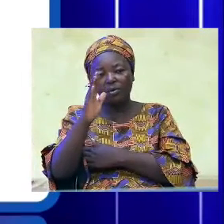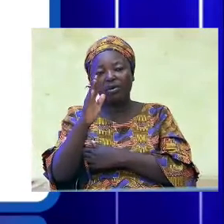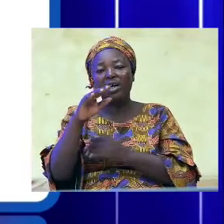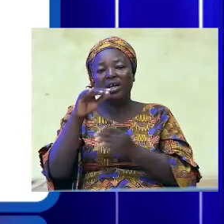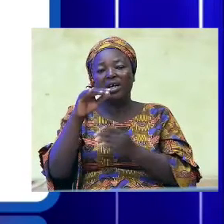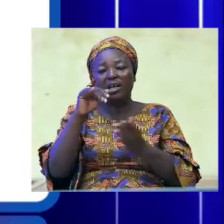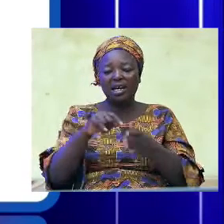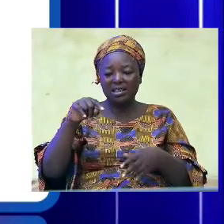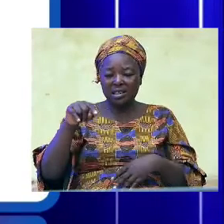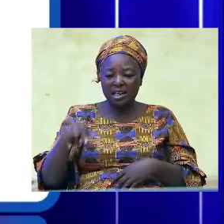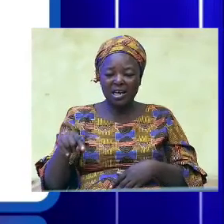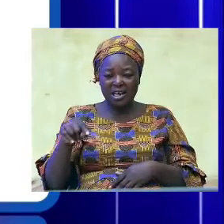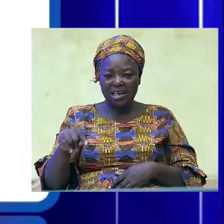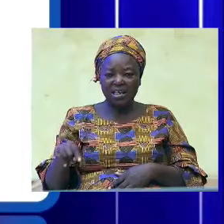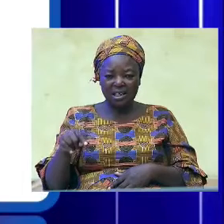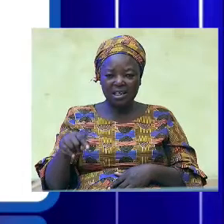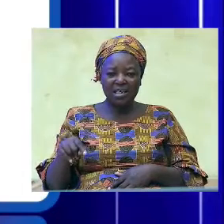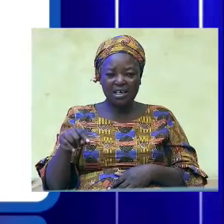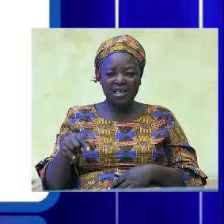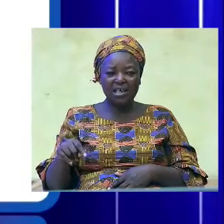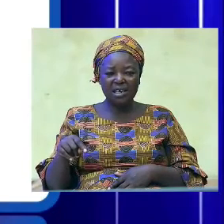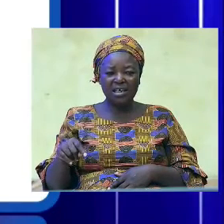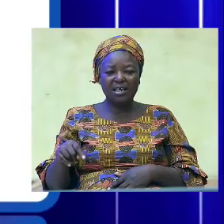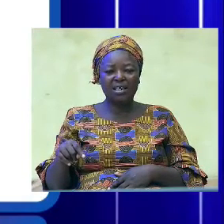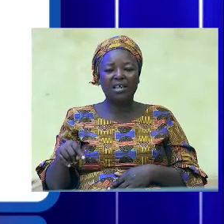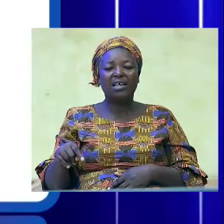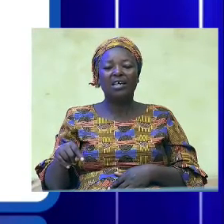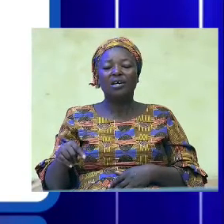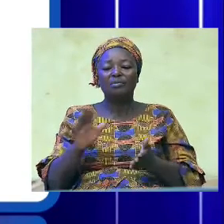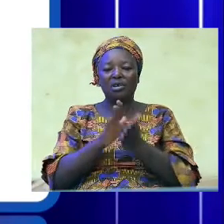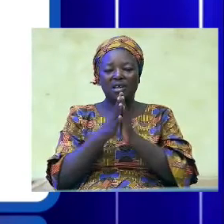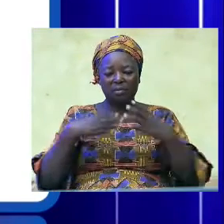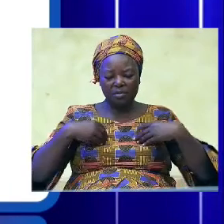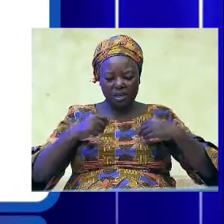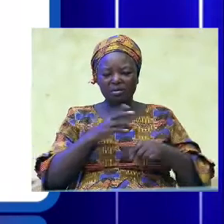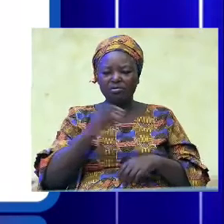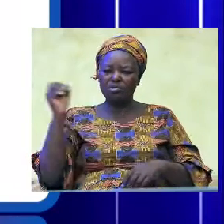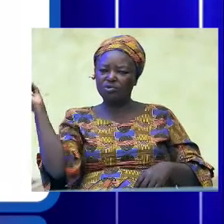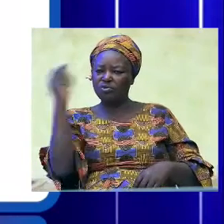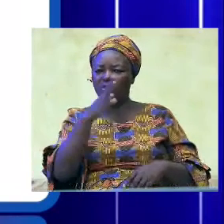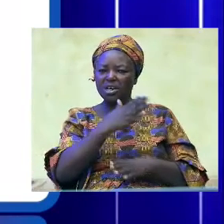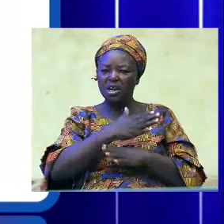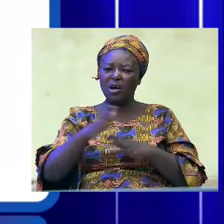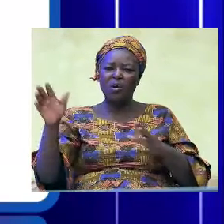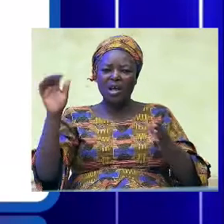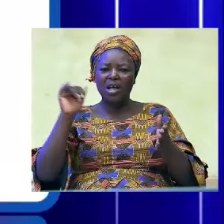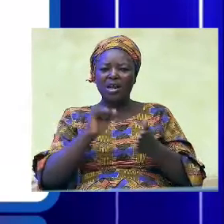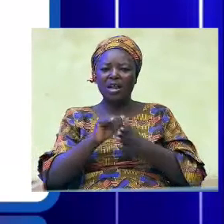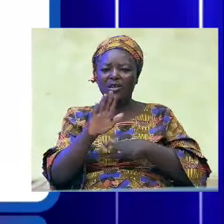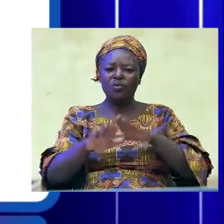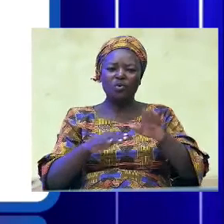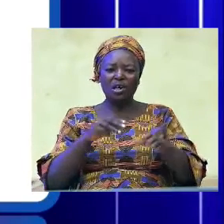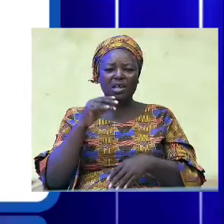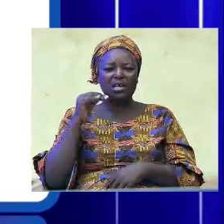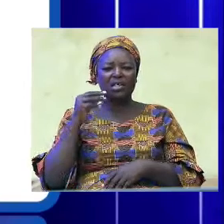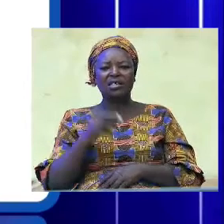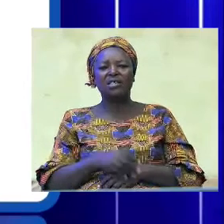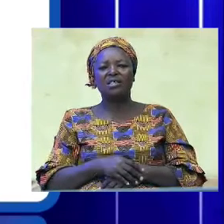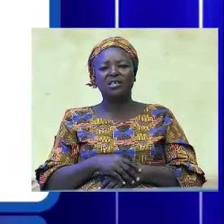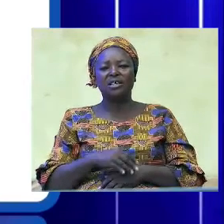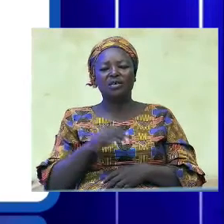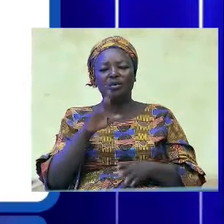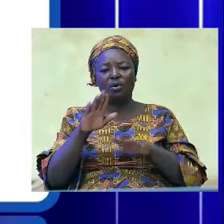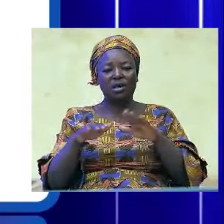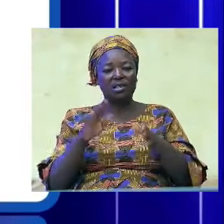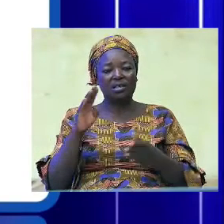tonight after the prayer of the man of God. According to his writing, I have thrown away the cane. I can